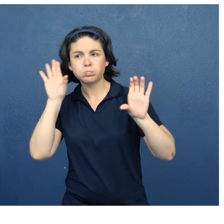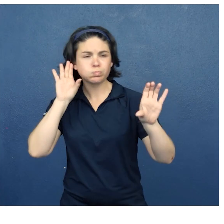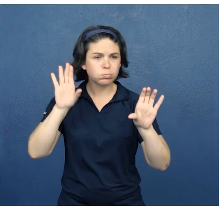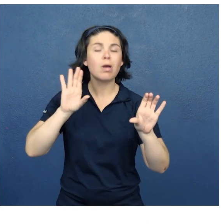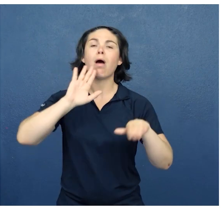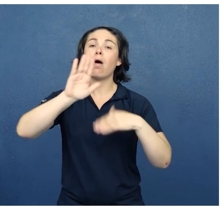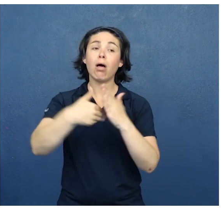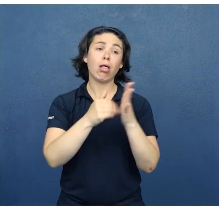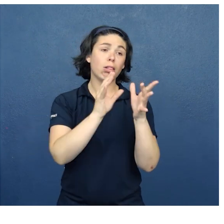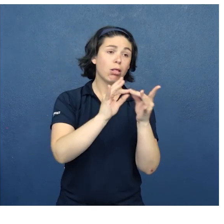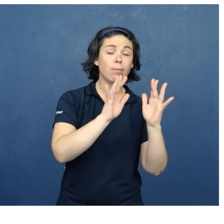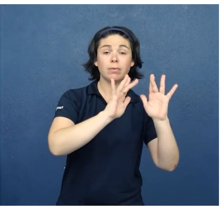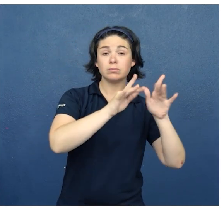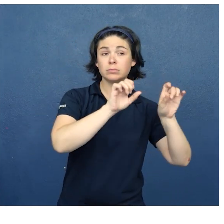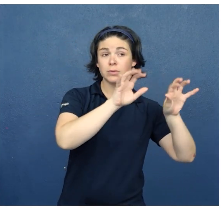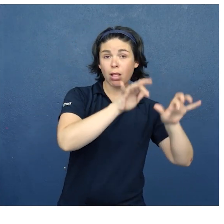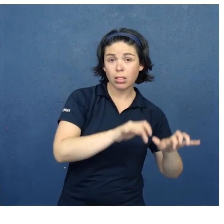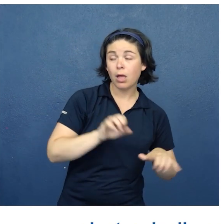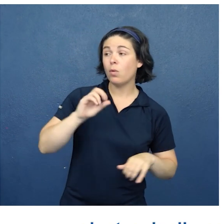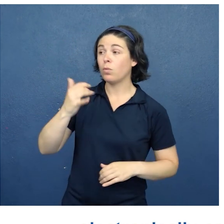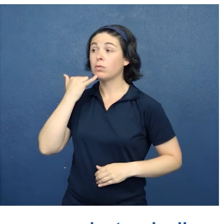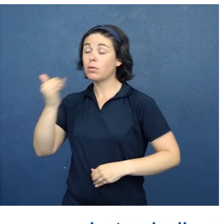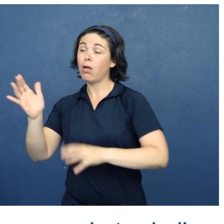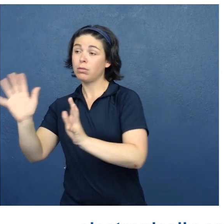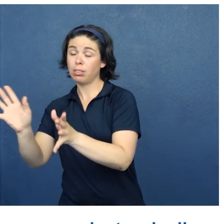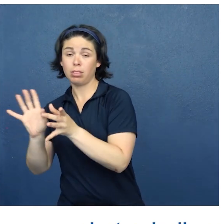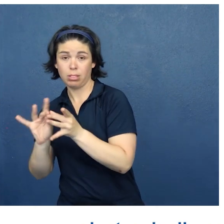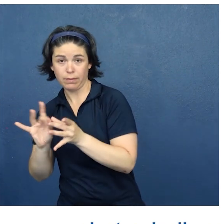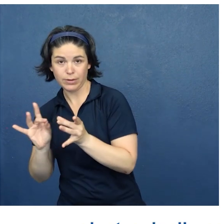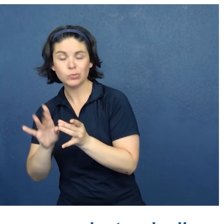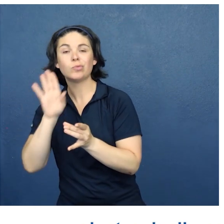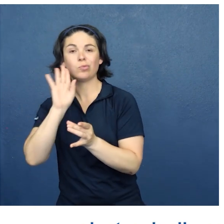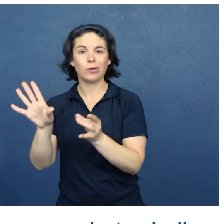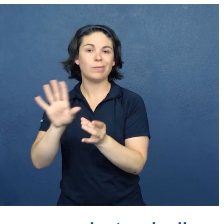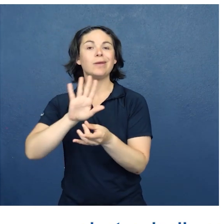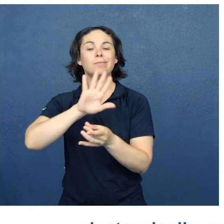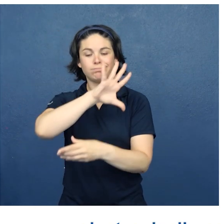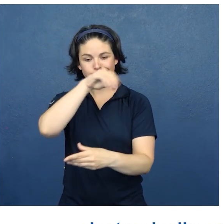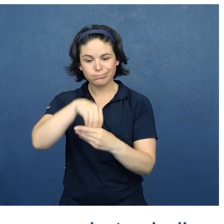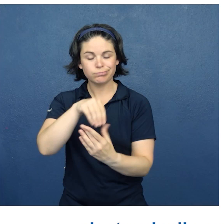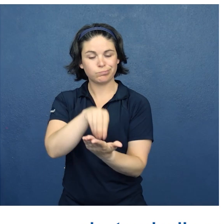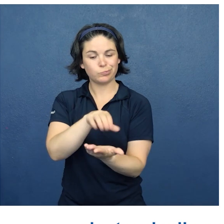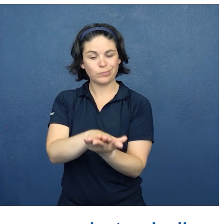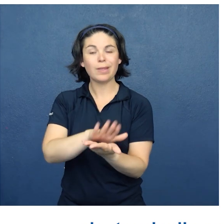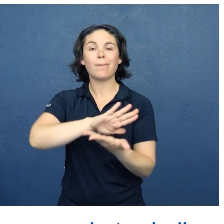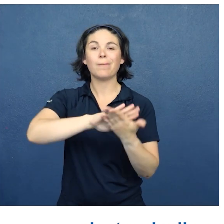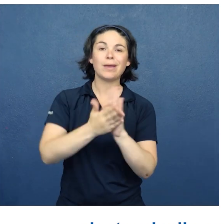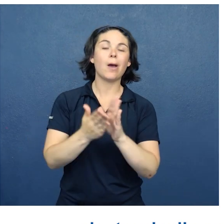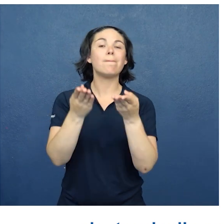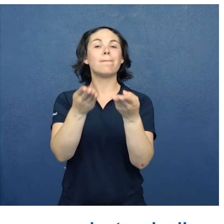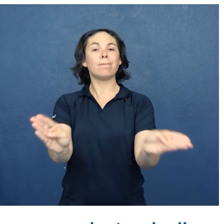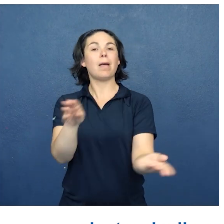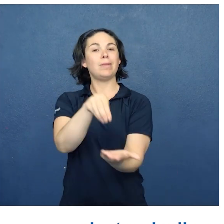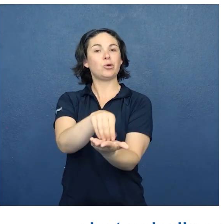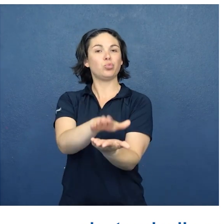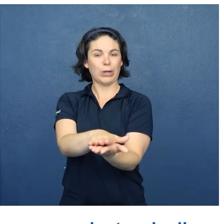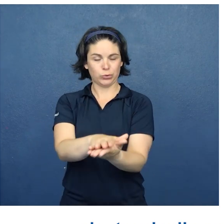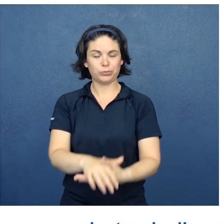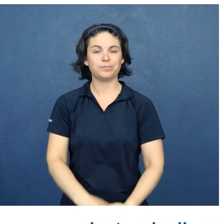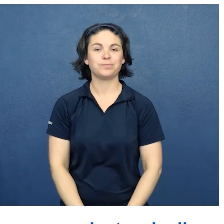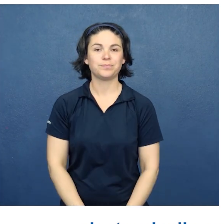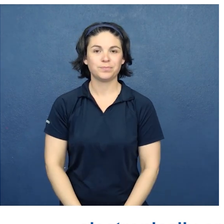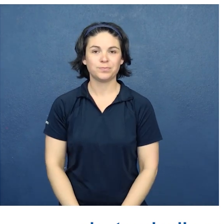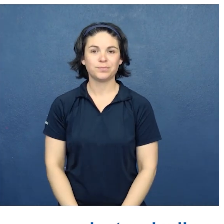heard and all comments provided electronically or as a voicemail message will be recorded and become a part of the